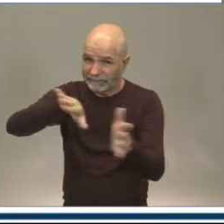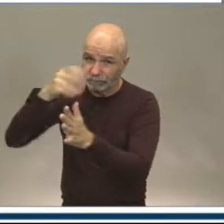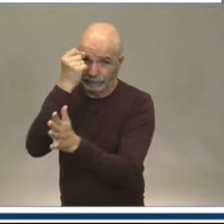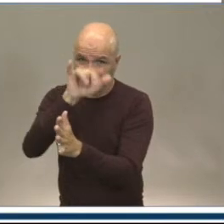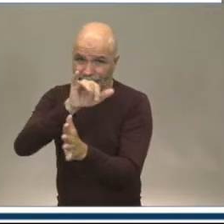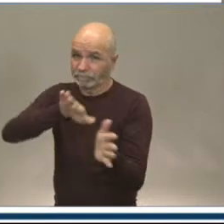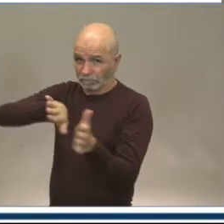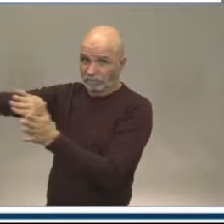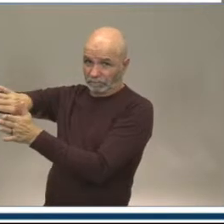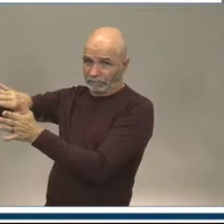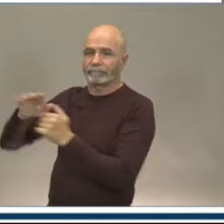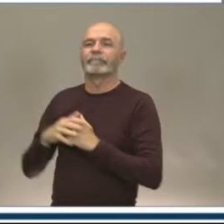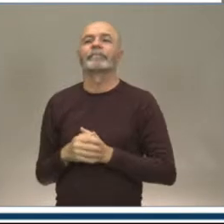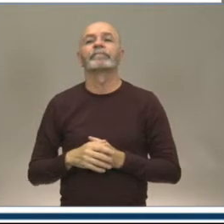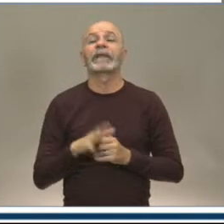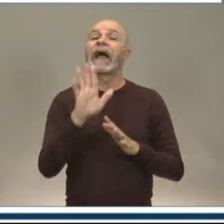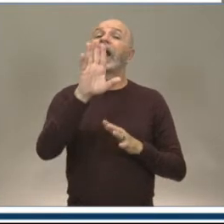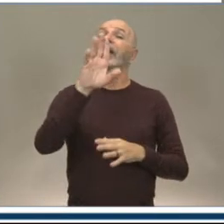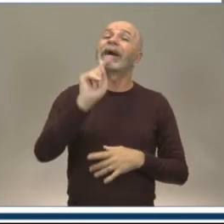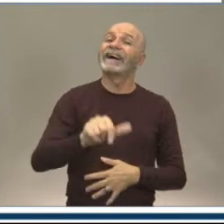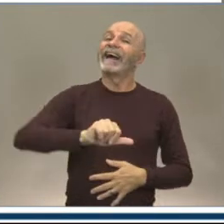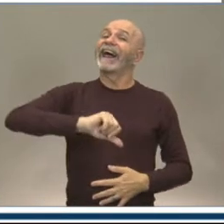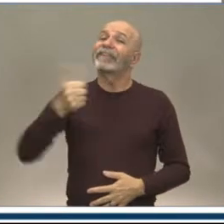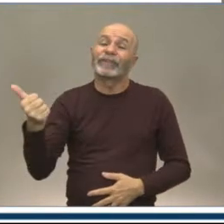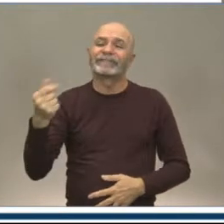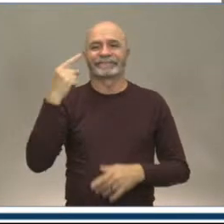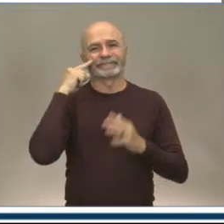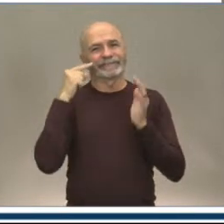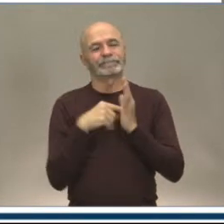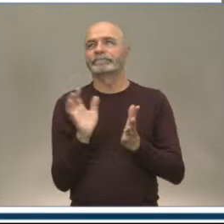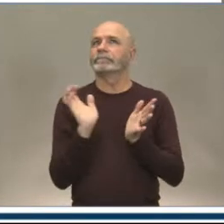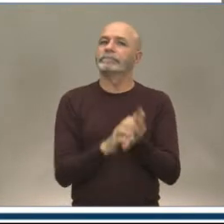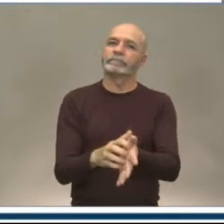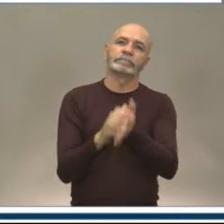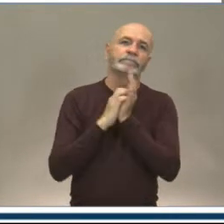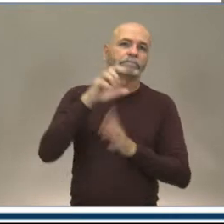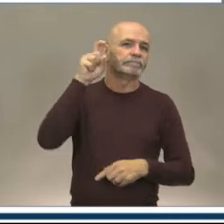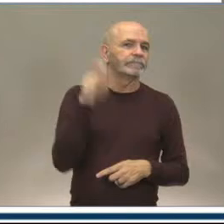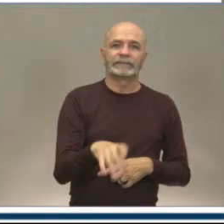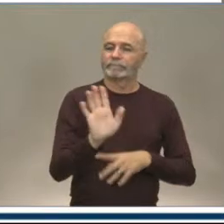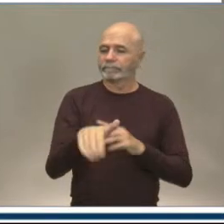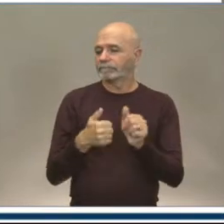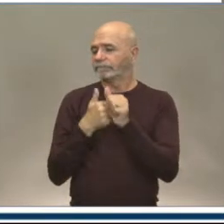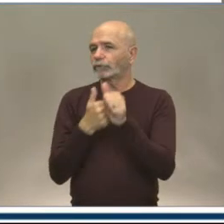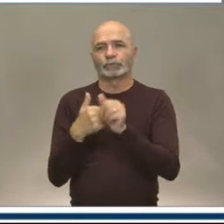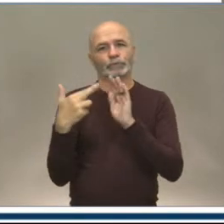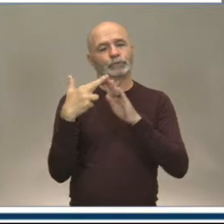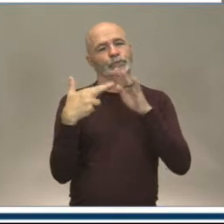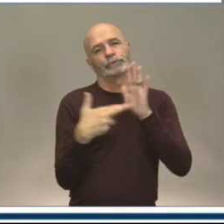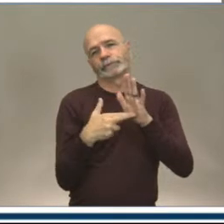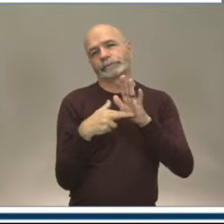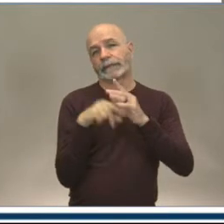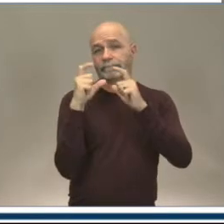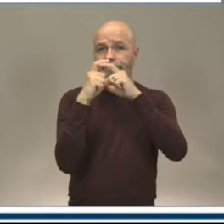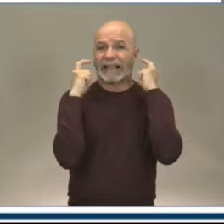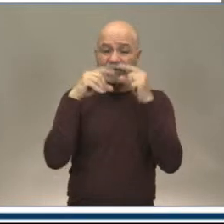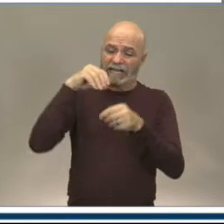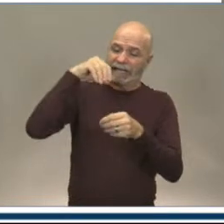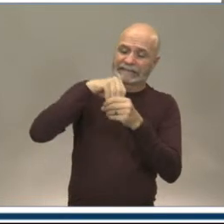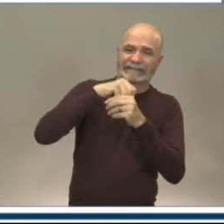really important for everybody else that all of us strictly adhere to the requirements for masks in indoor public